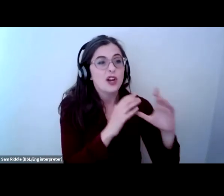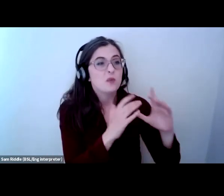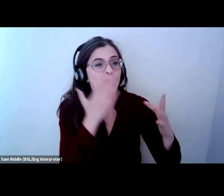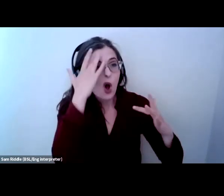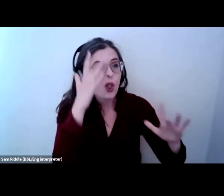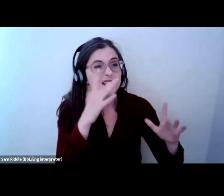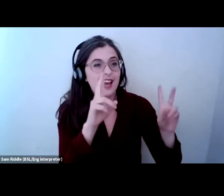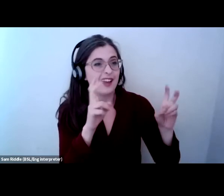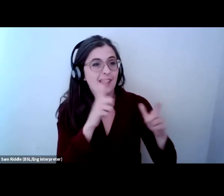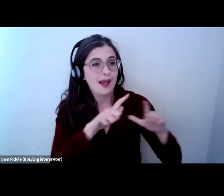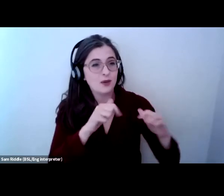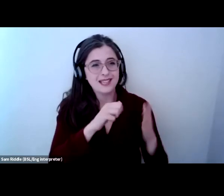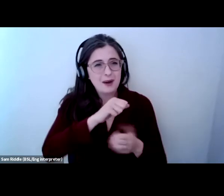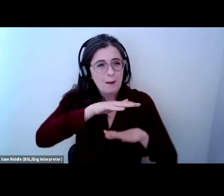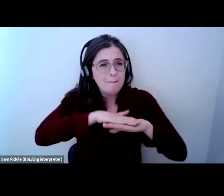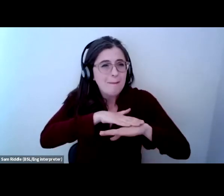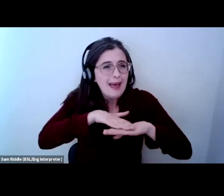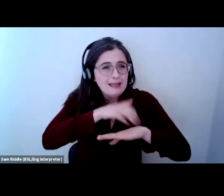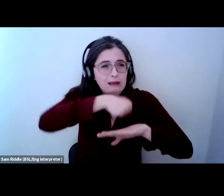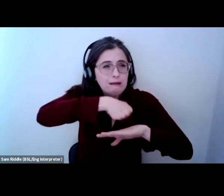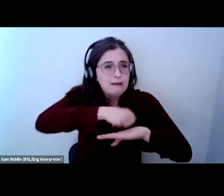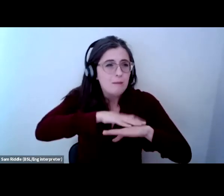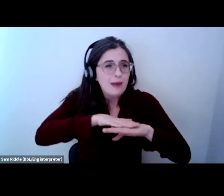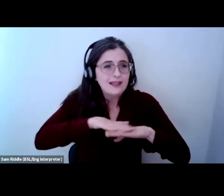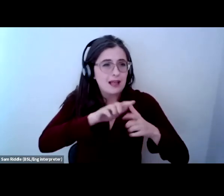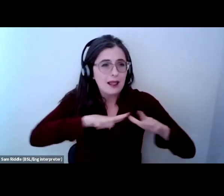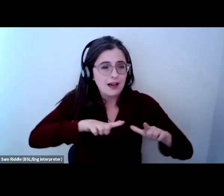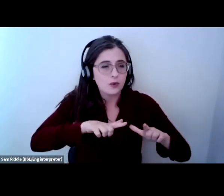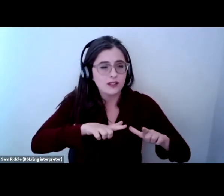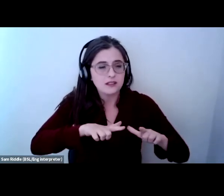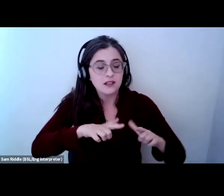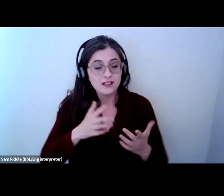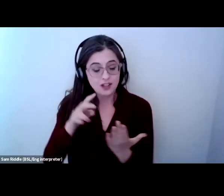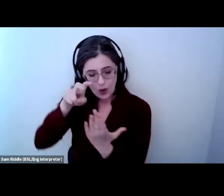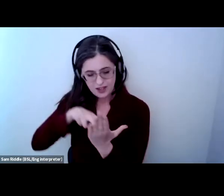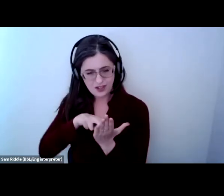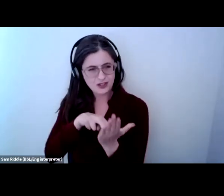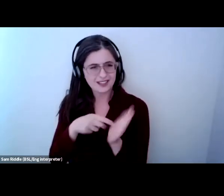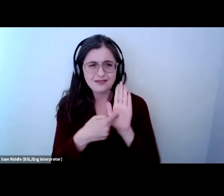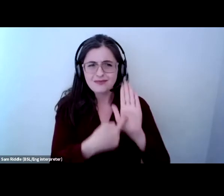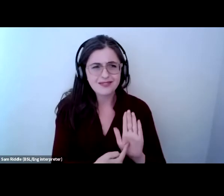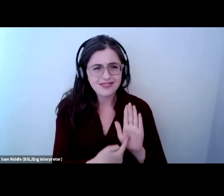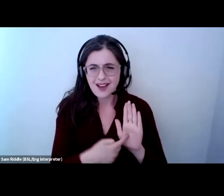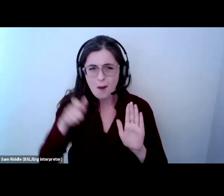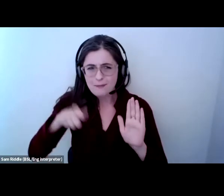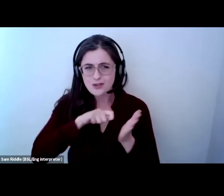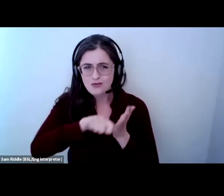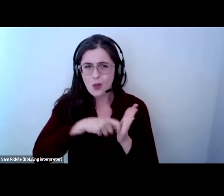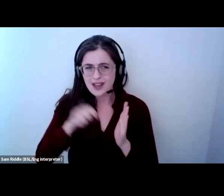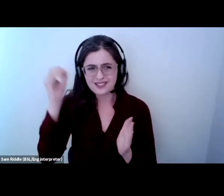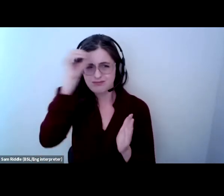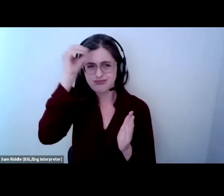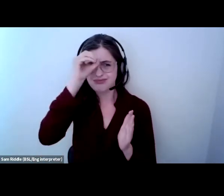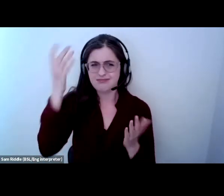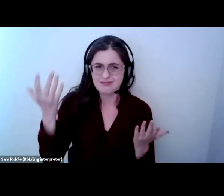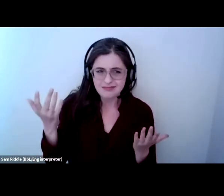these contracts had been drawn up from a place of little knowledge. So we campaigned as a union to